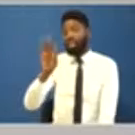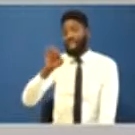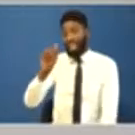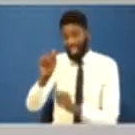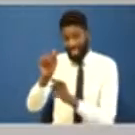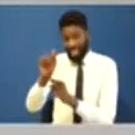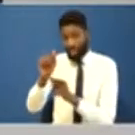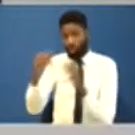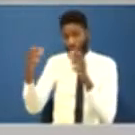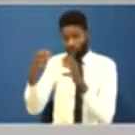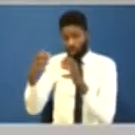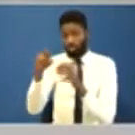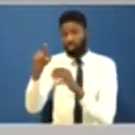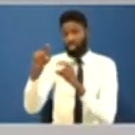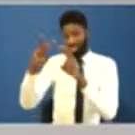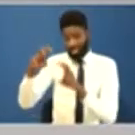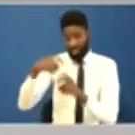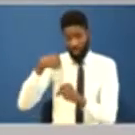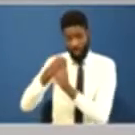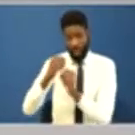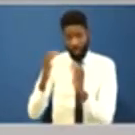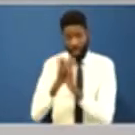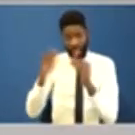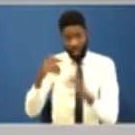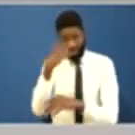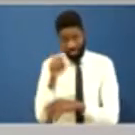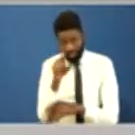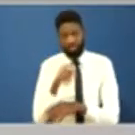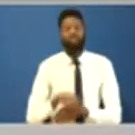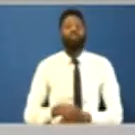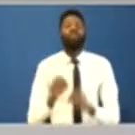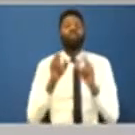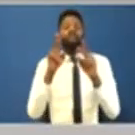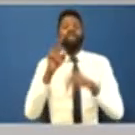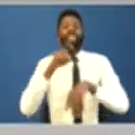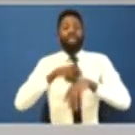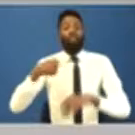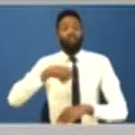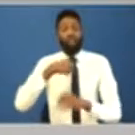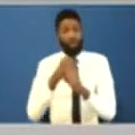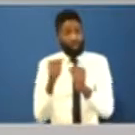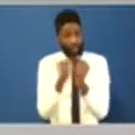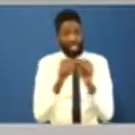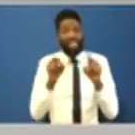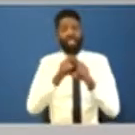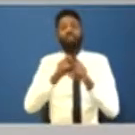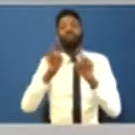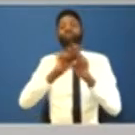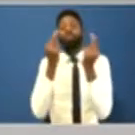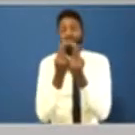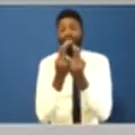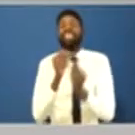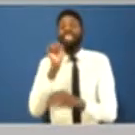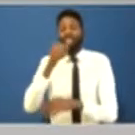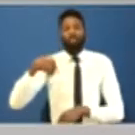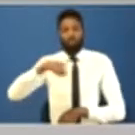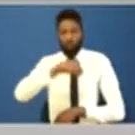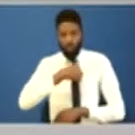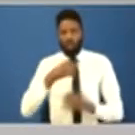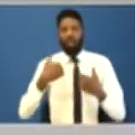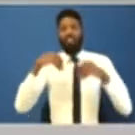red so as a country we're collaborative we're one unit granted we have devolution that did take place where we